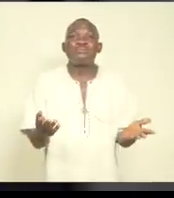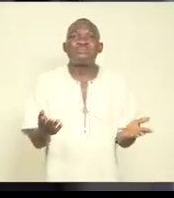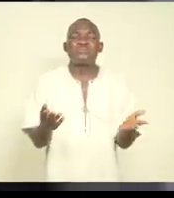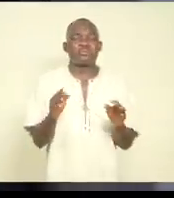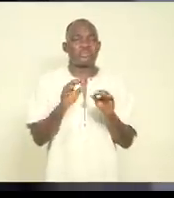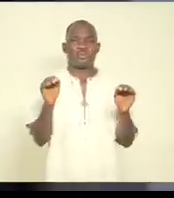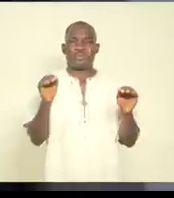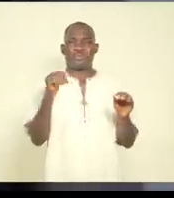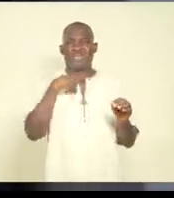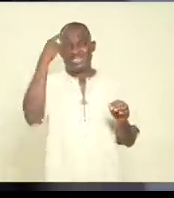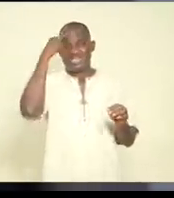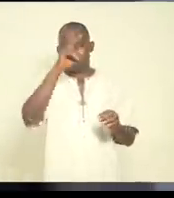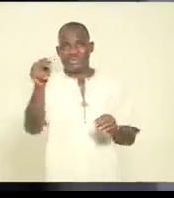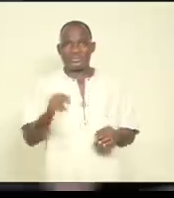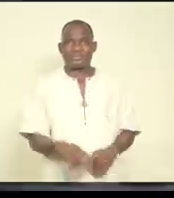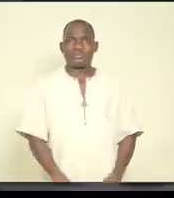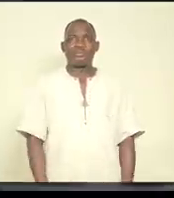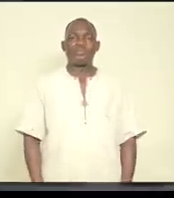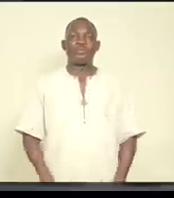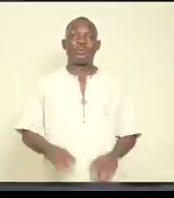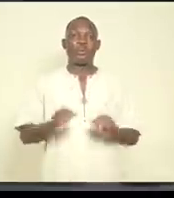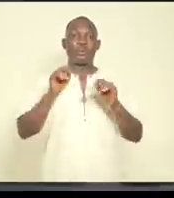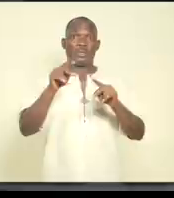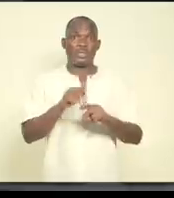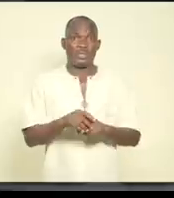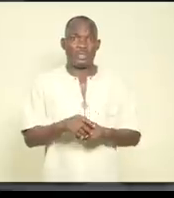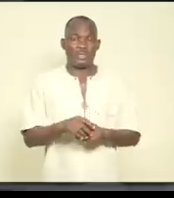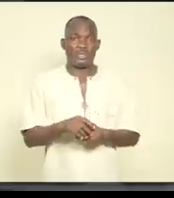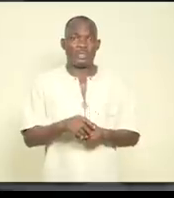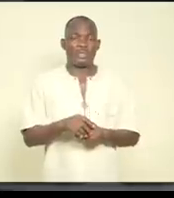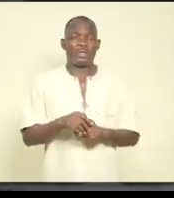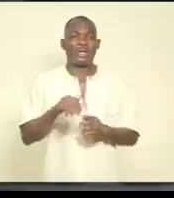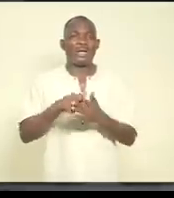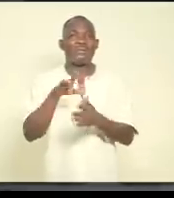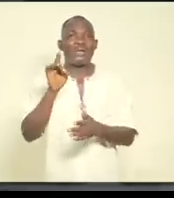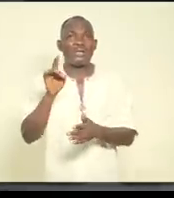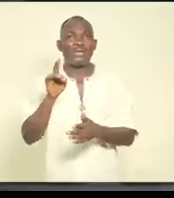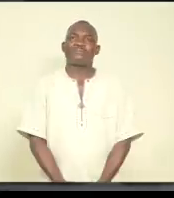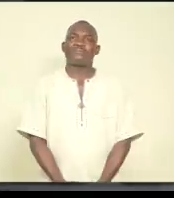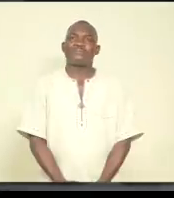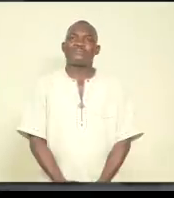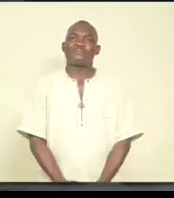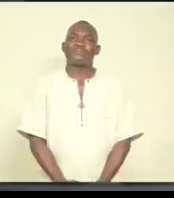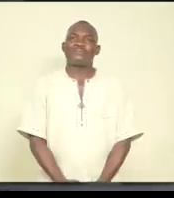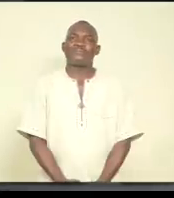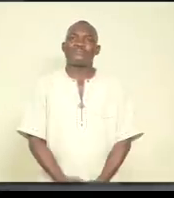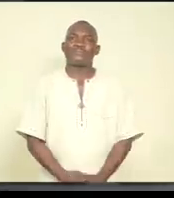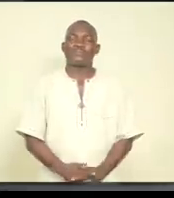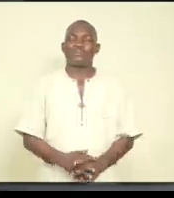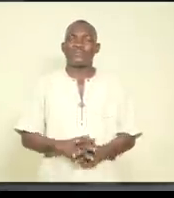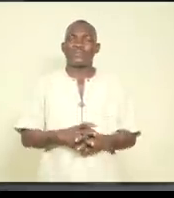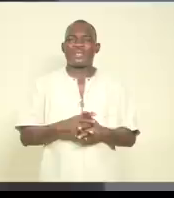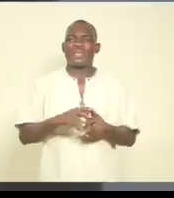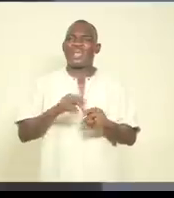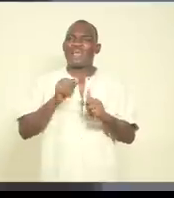little blood on your... Oh, this is when I was trying no to... No details. I'm just glad you fixed it.